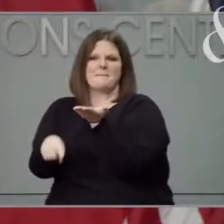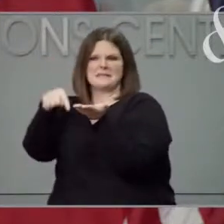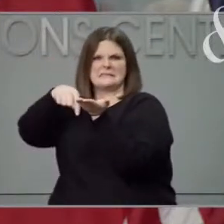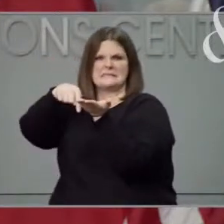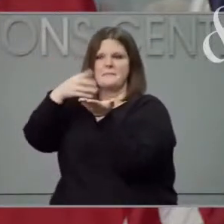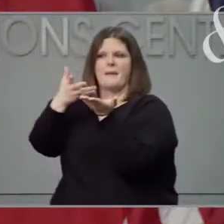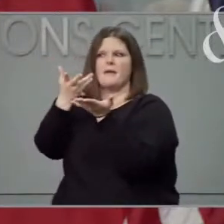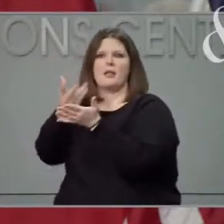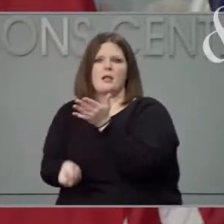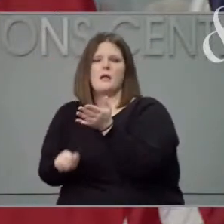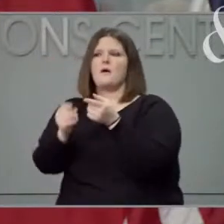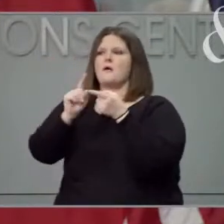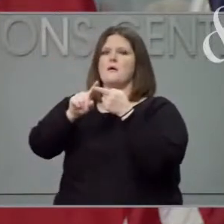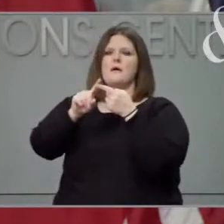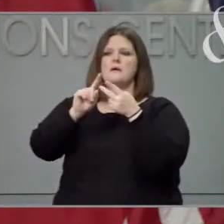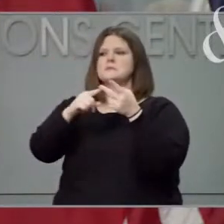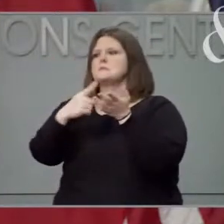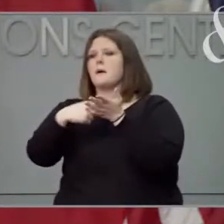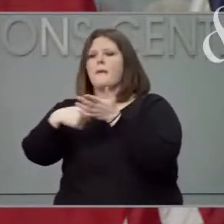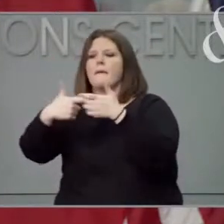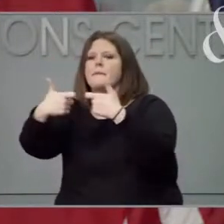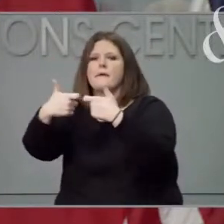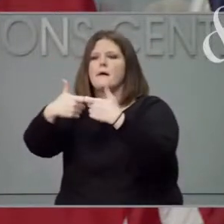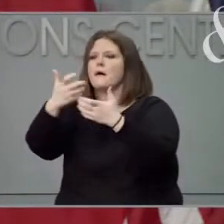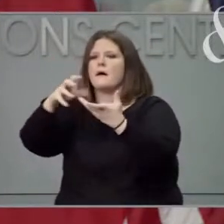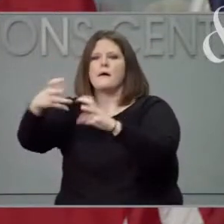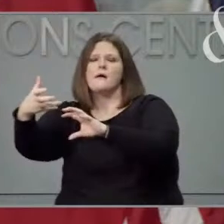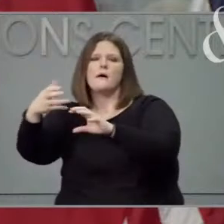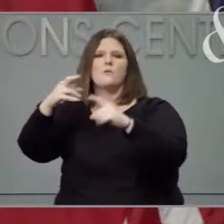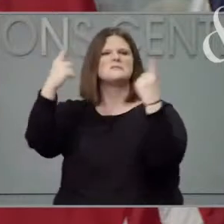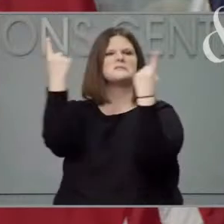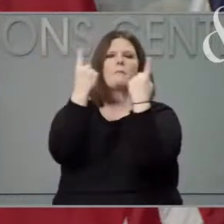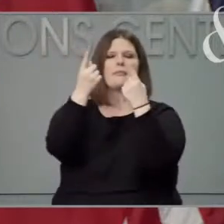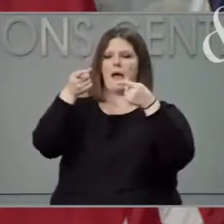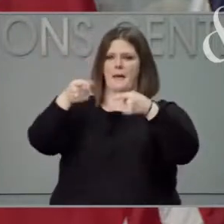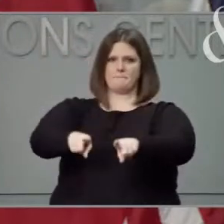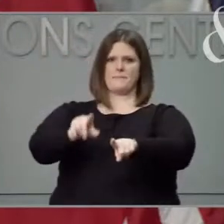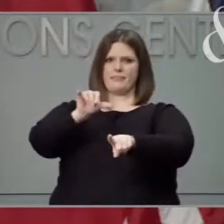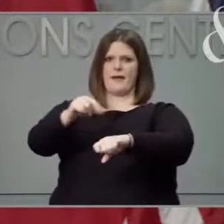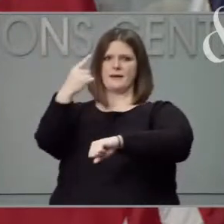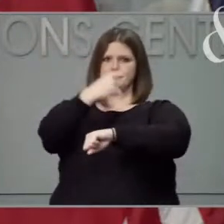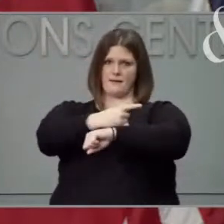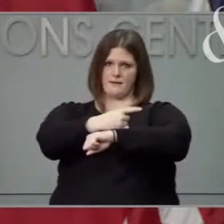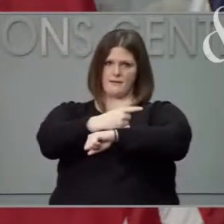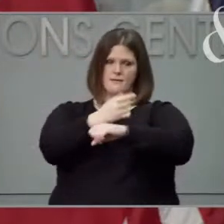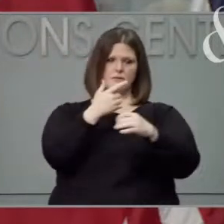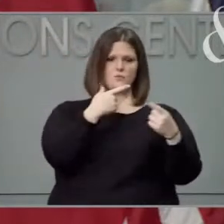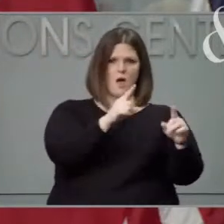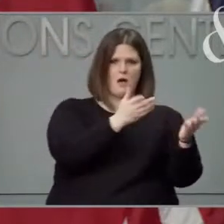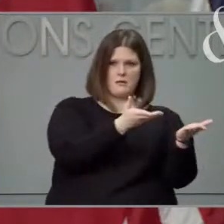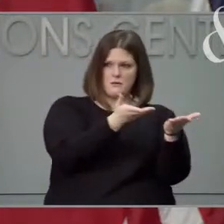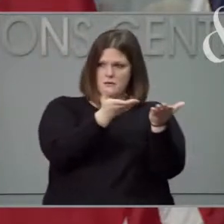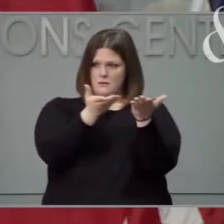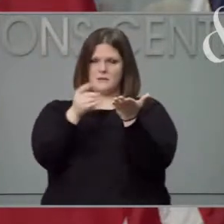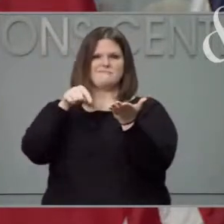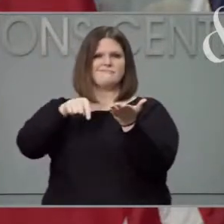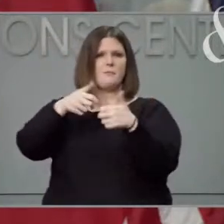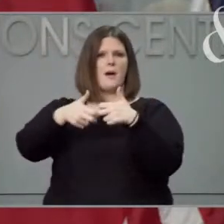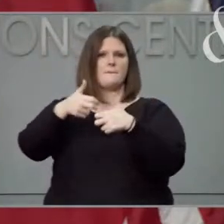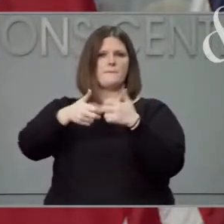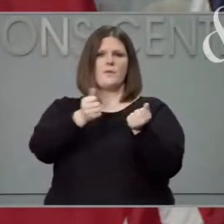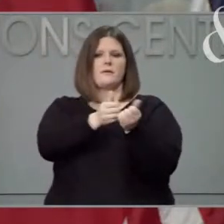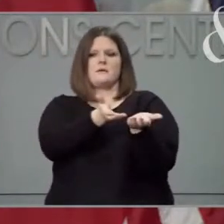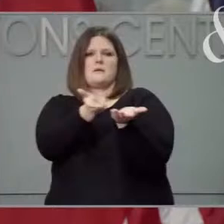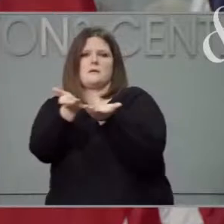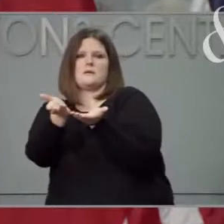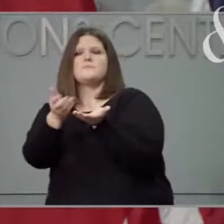poll books being set up on election day. So we'll be researching that. We have an excellent investigations team who can help